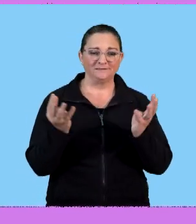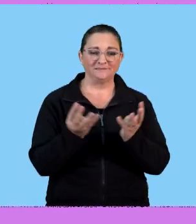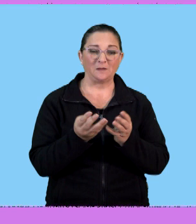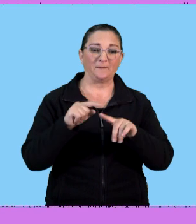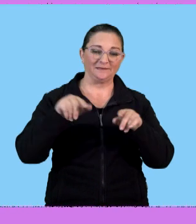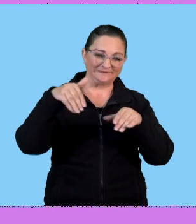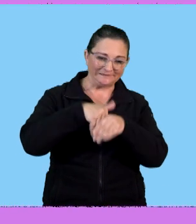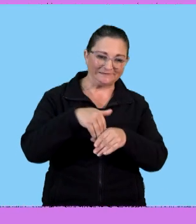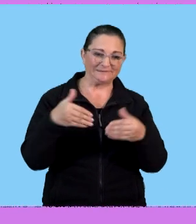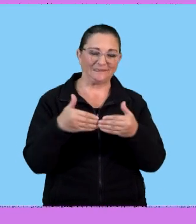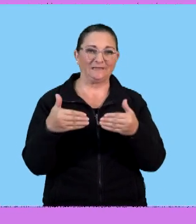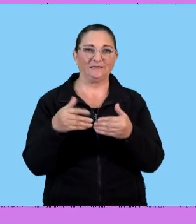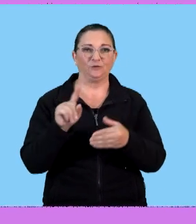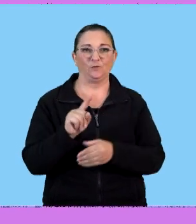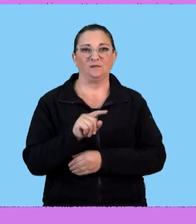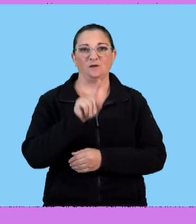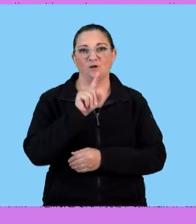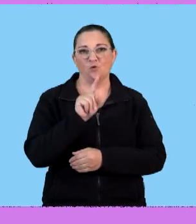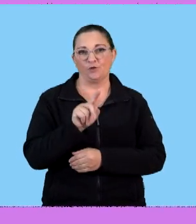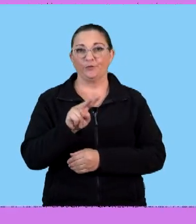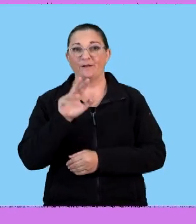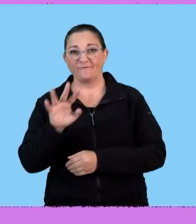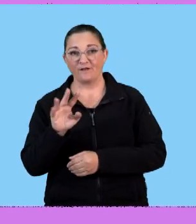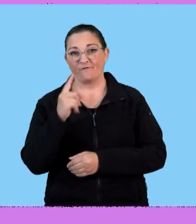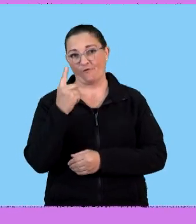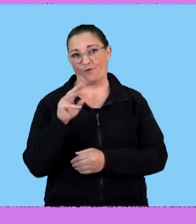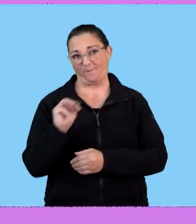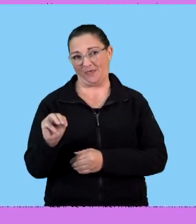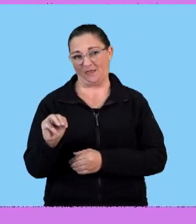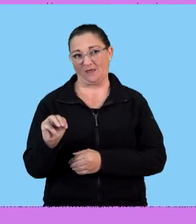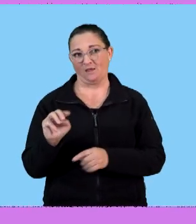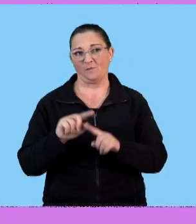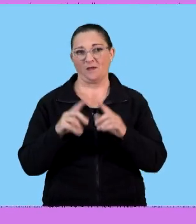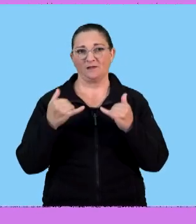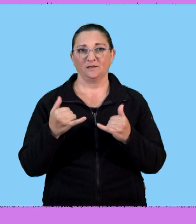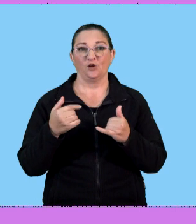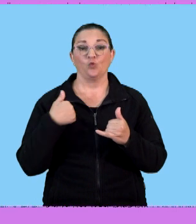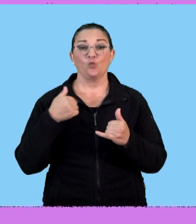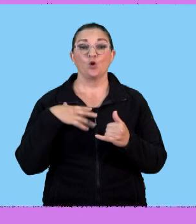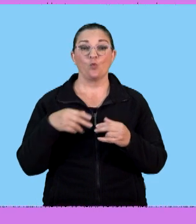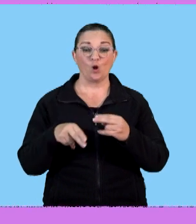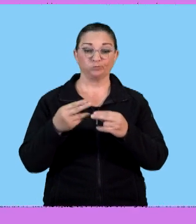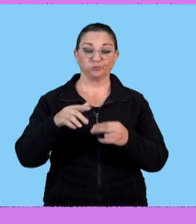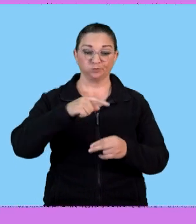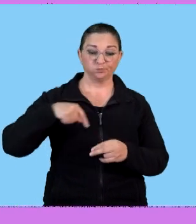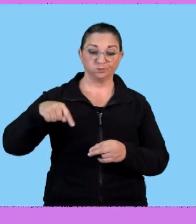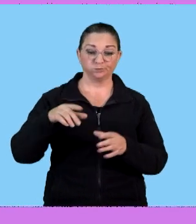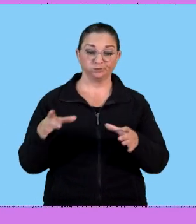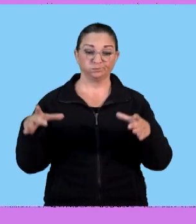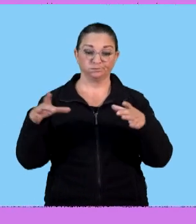gate, is 125 Rand per meter. Calculate the cost for fencing the pool. You may use the